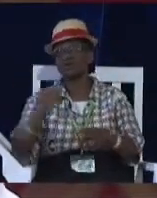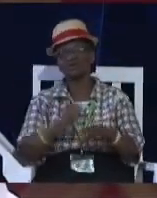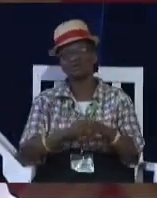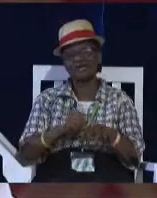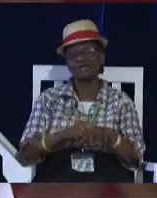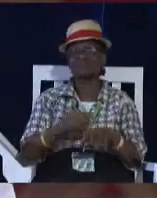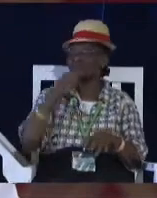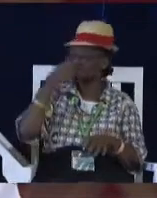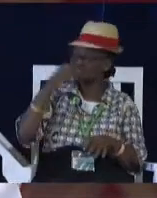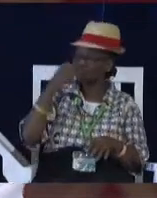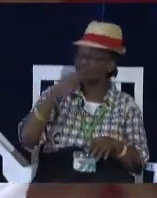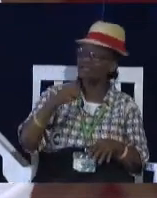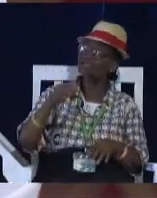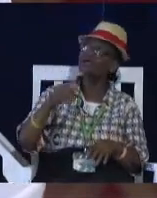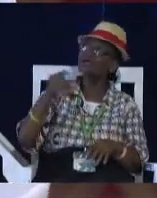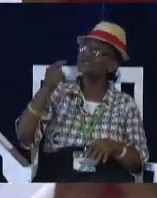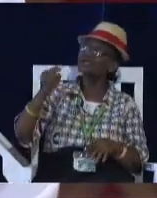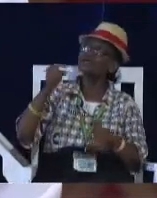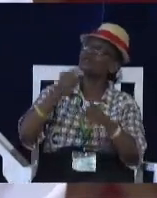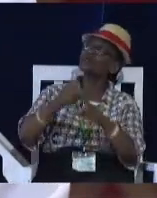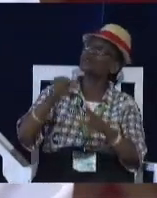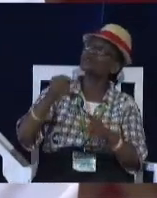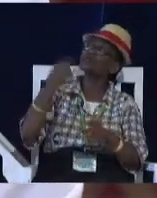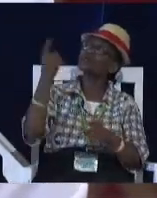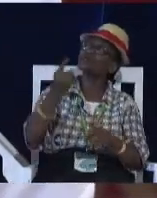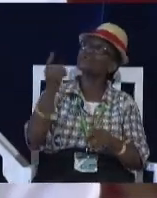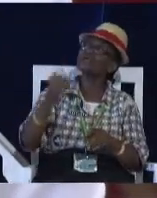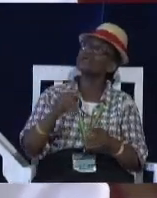and my servant shall be made whole.